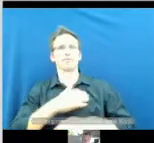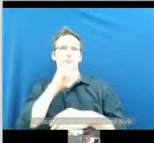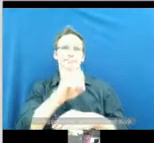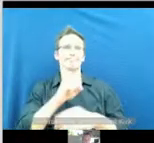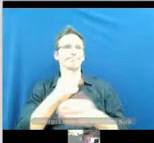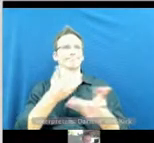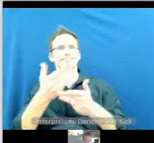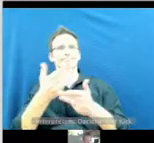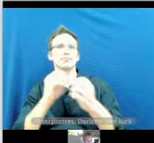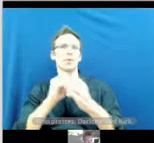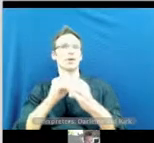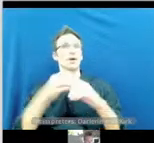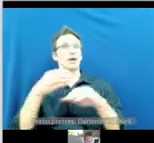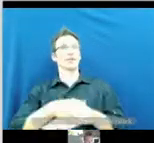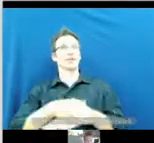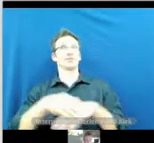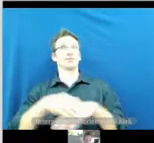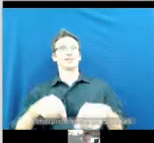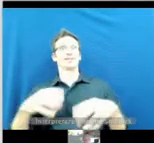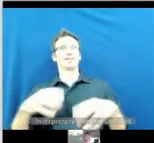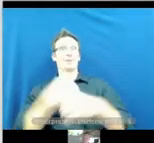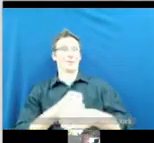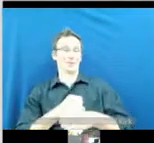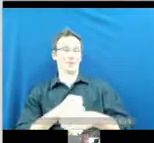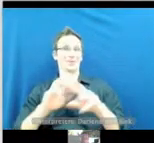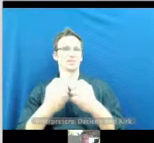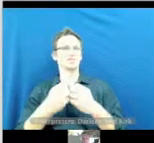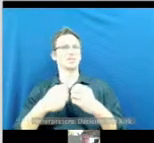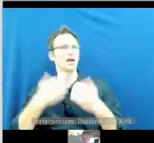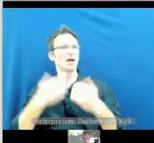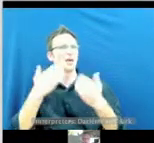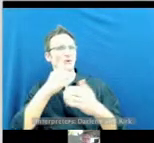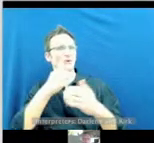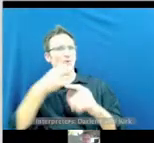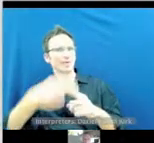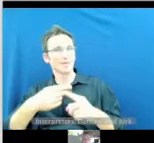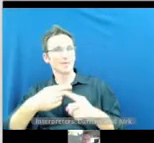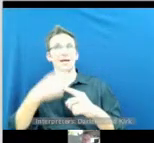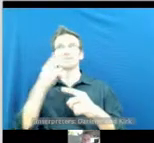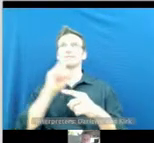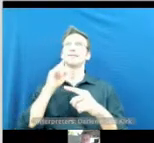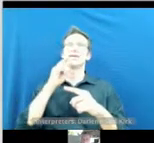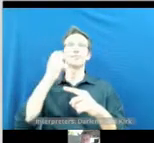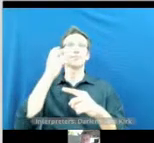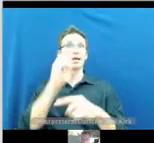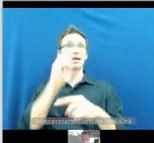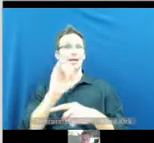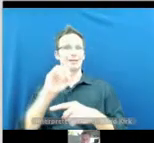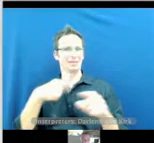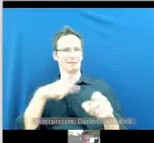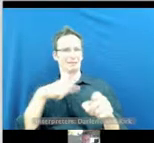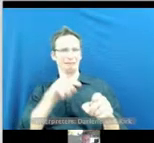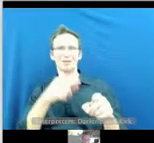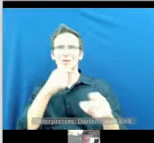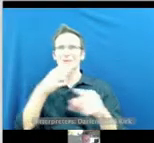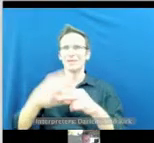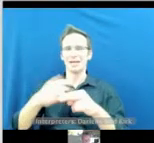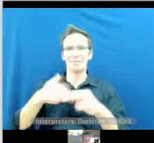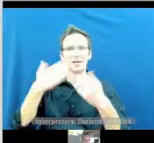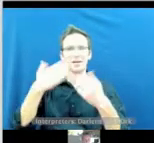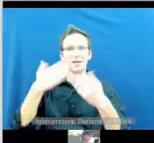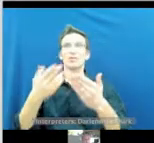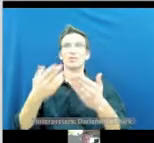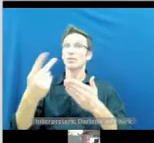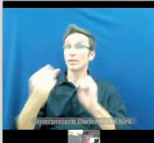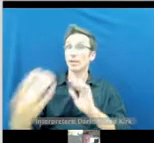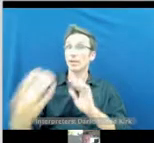get engaged. I don't see your name here. I just see it says Deafblind IEP, so maybe we'll get connected in a different way.